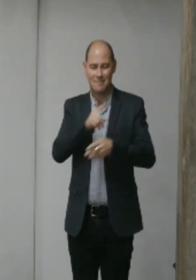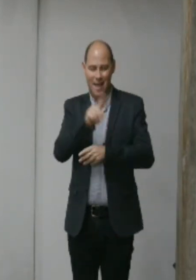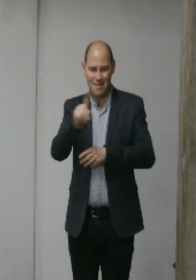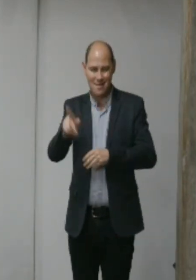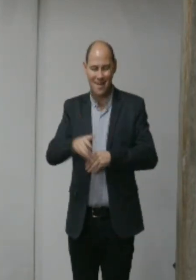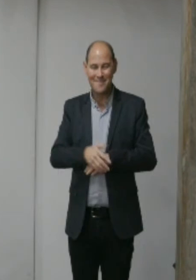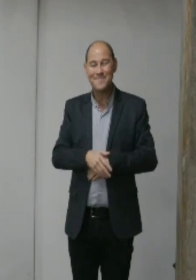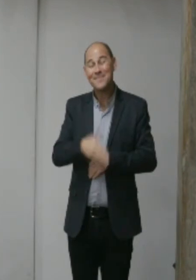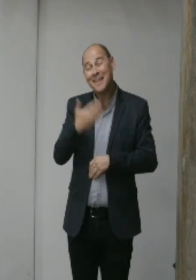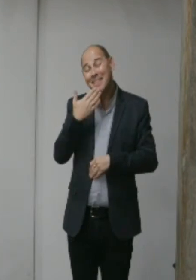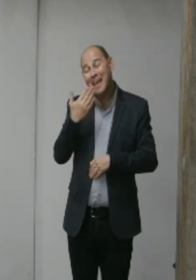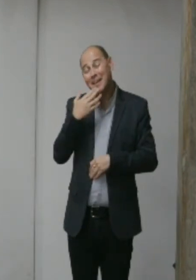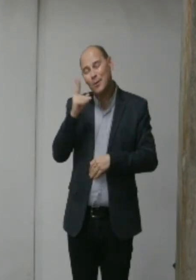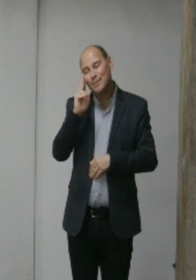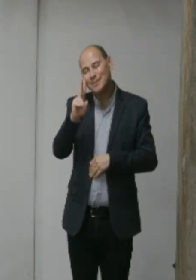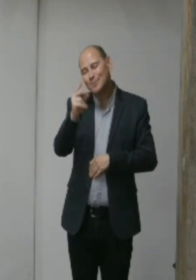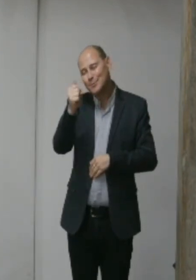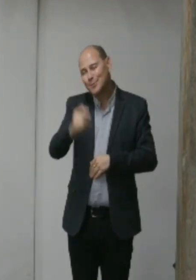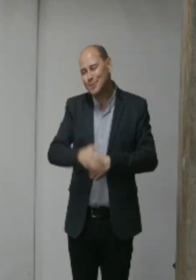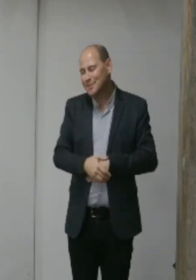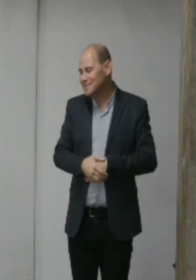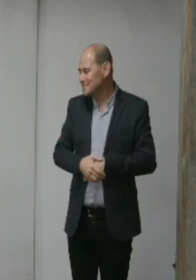right. Thank you and see you all soon.